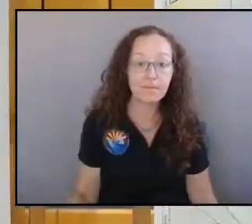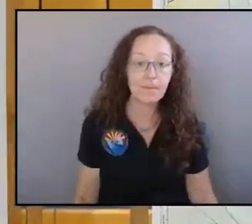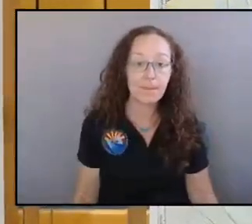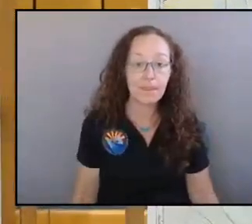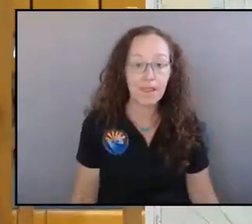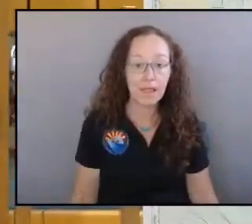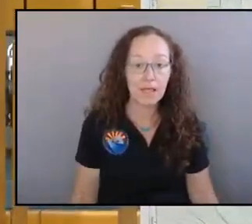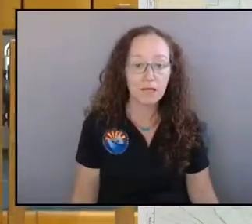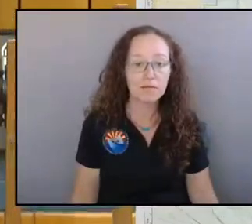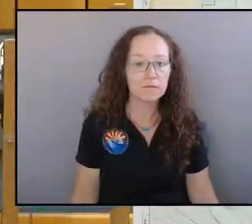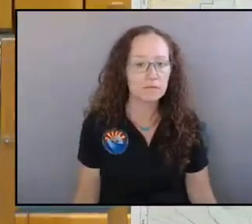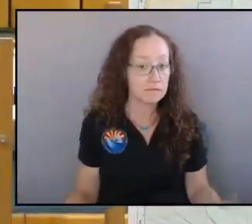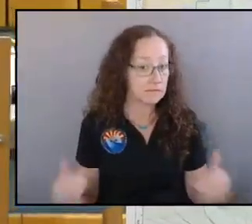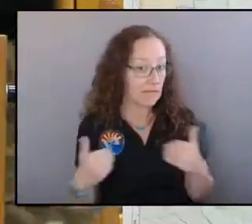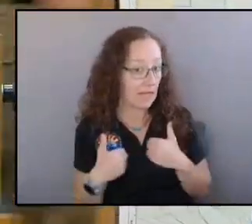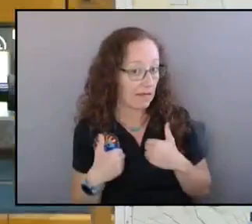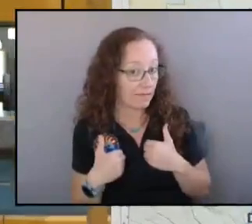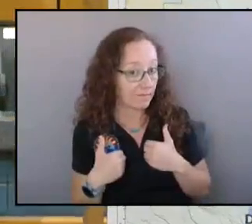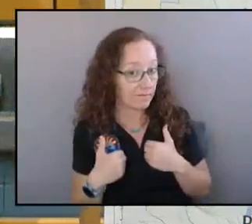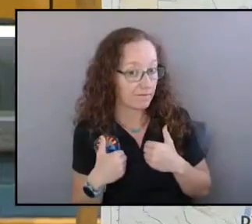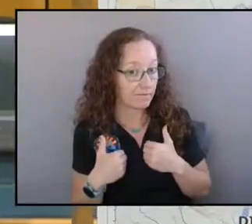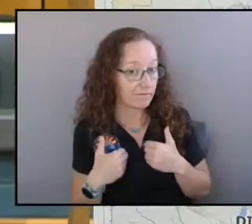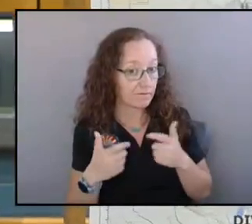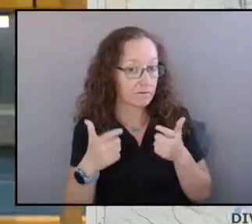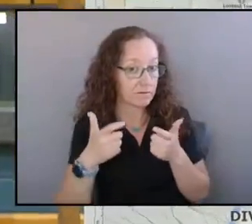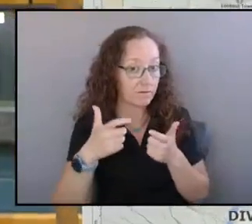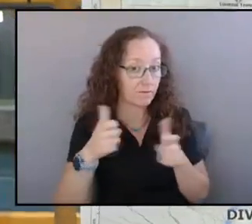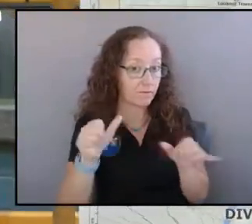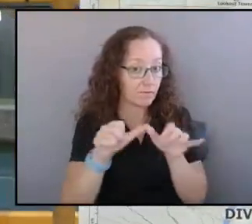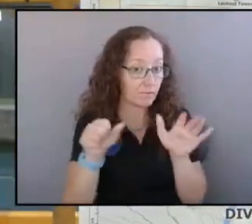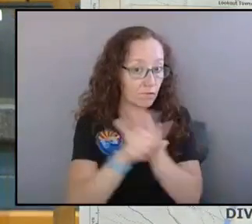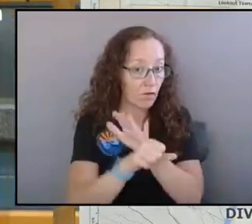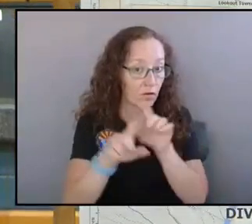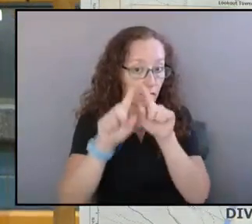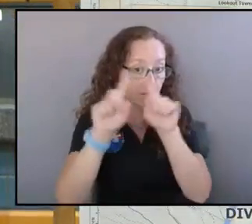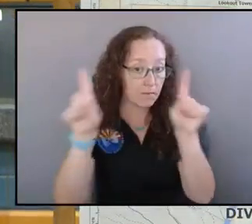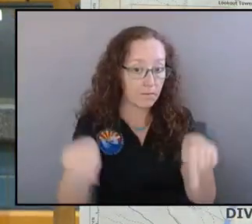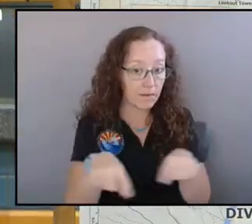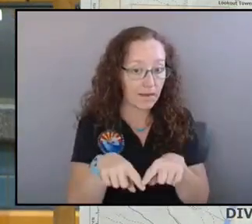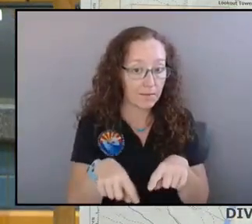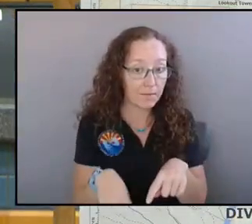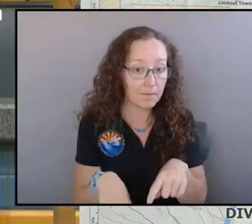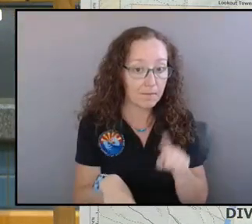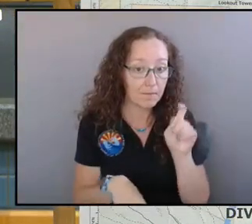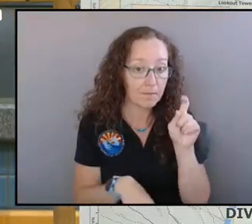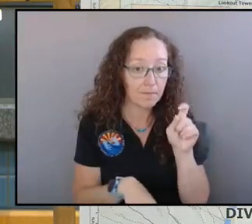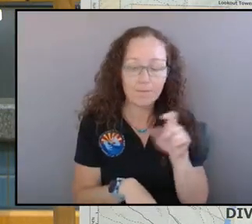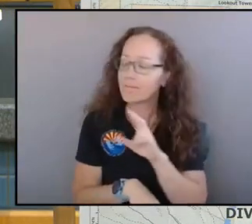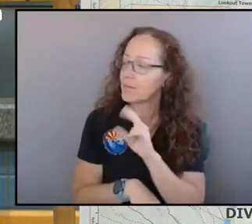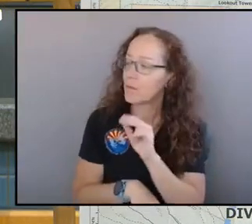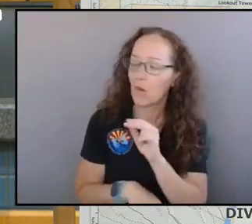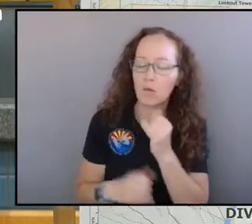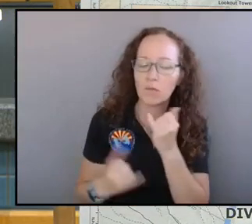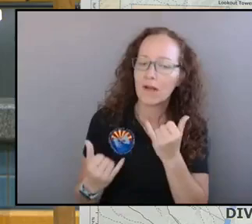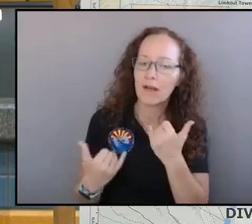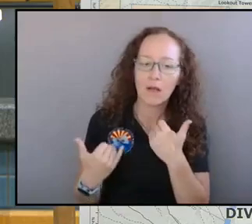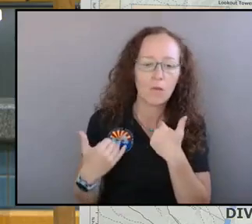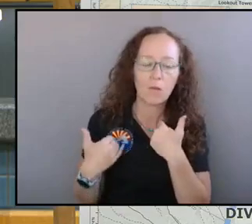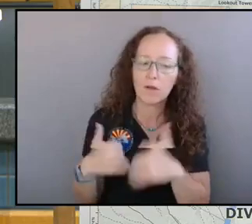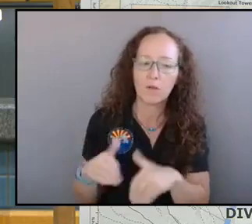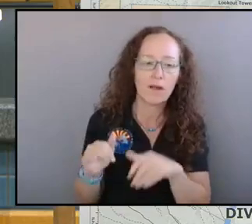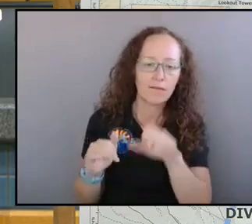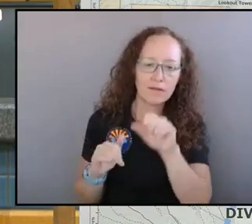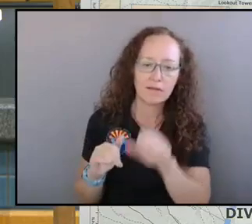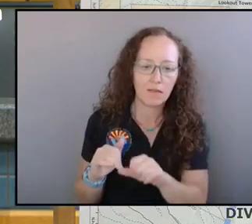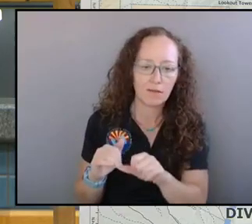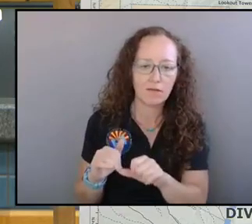Do we have access to a bigger map? Right now, we do not have the southern portion, except for on the